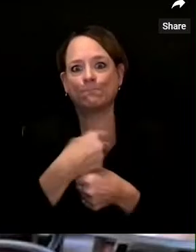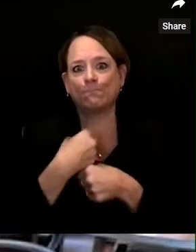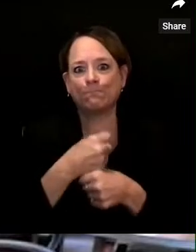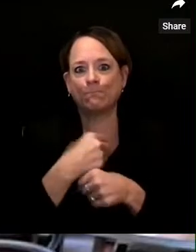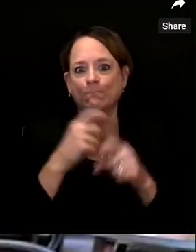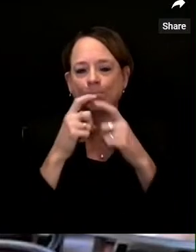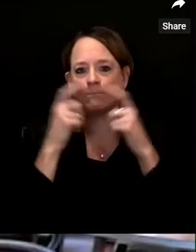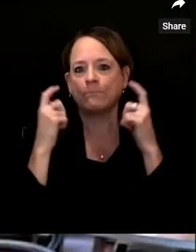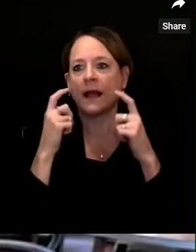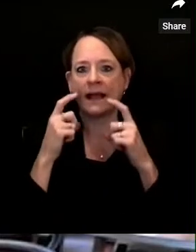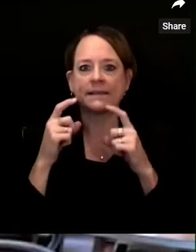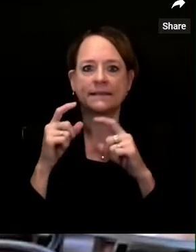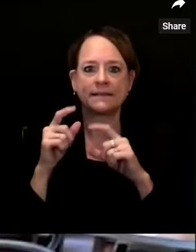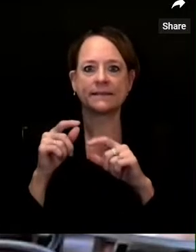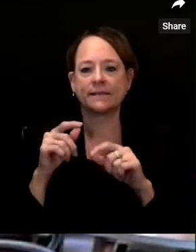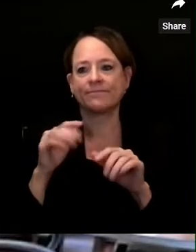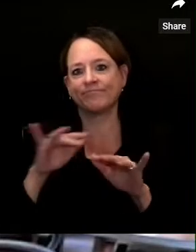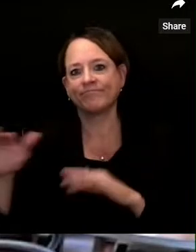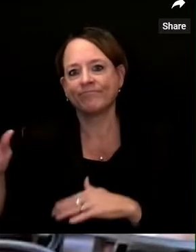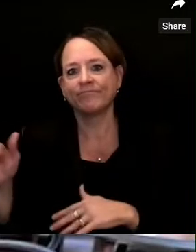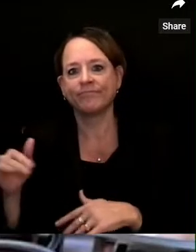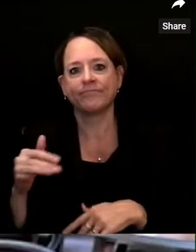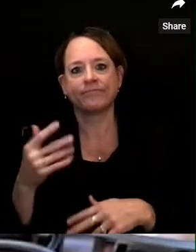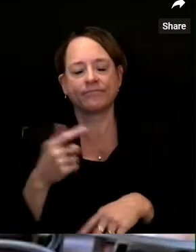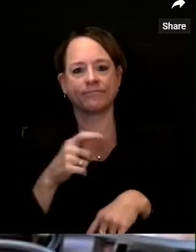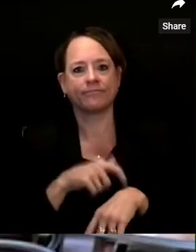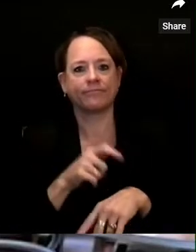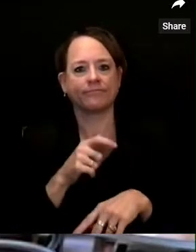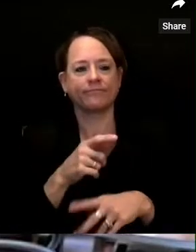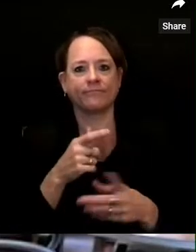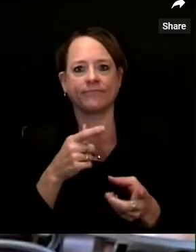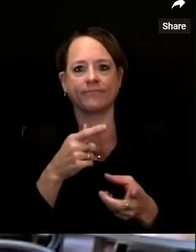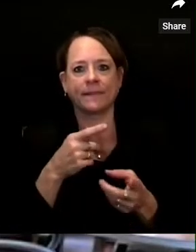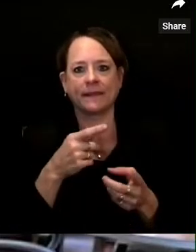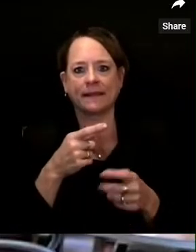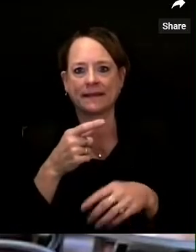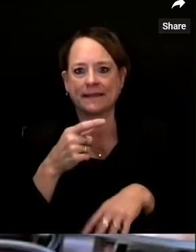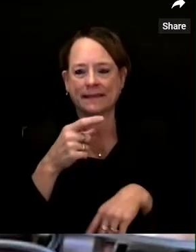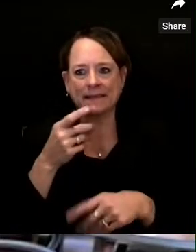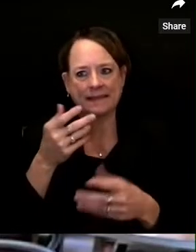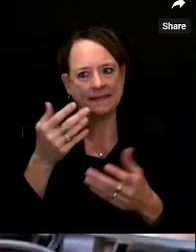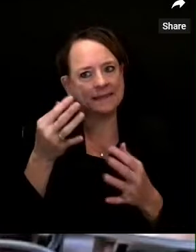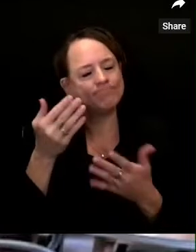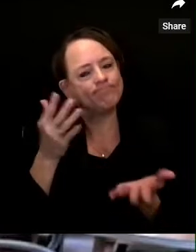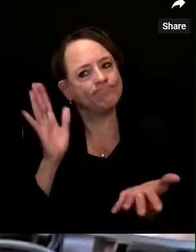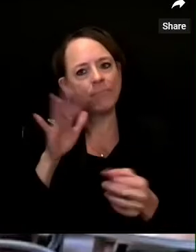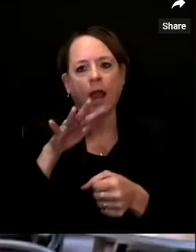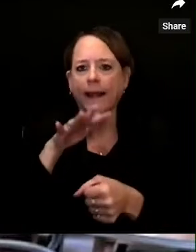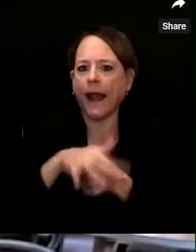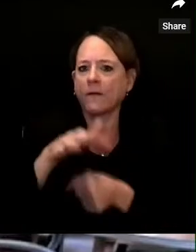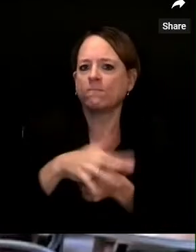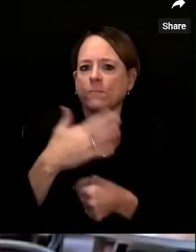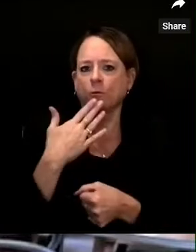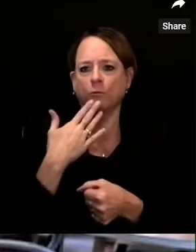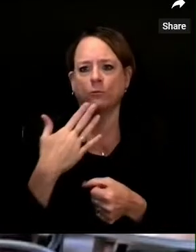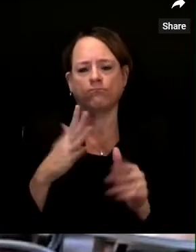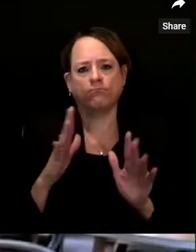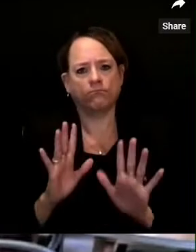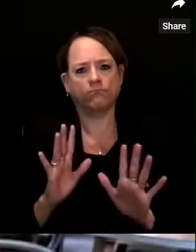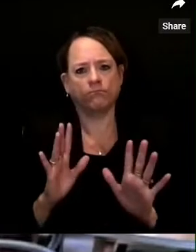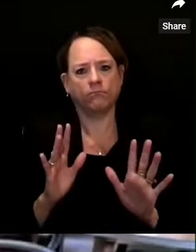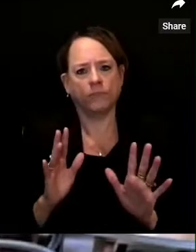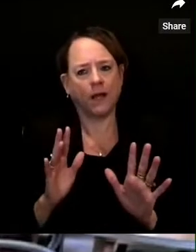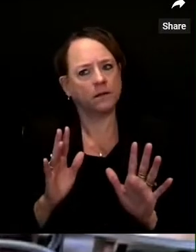maintain a just enough supply of PPE on hand. We are in regular communication